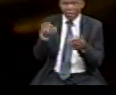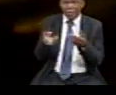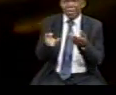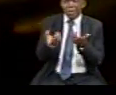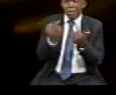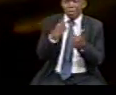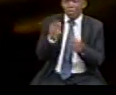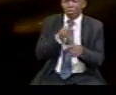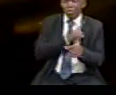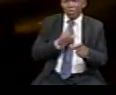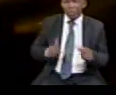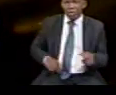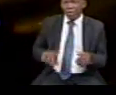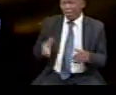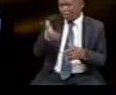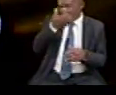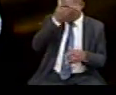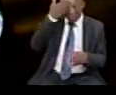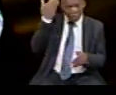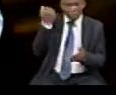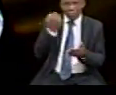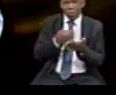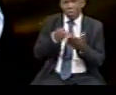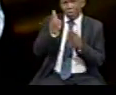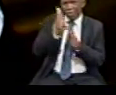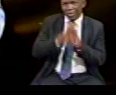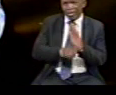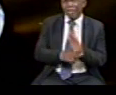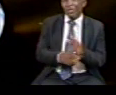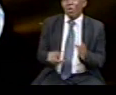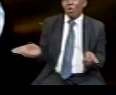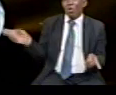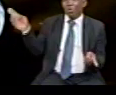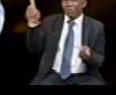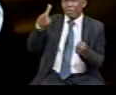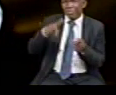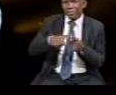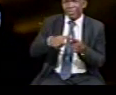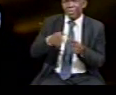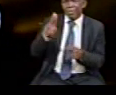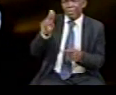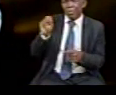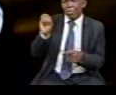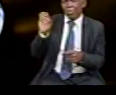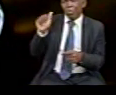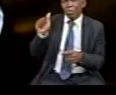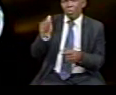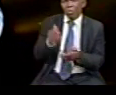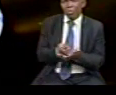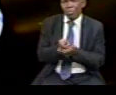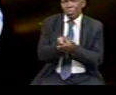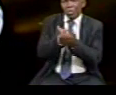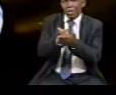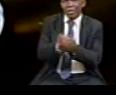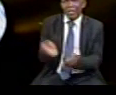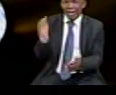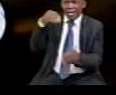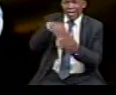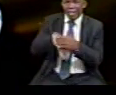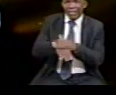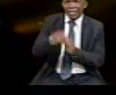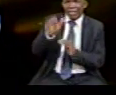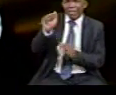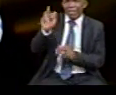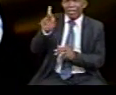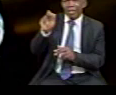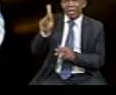consecration. They forgot holiness. Until the day of Noah, and the Noah entered into the ark, and the flood came and